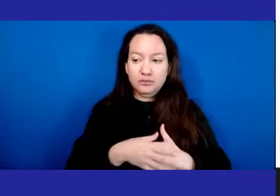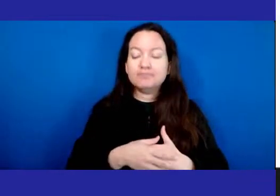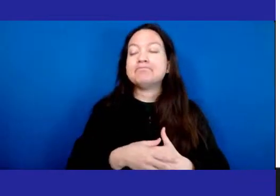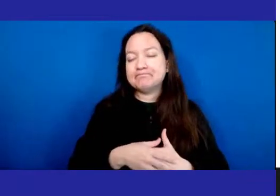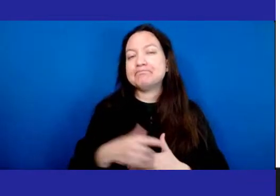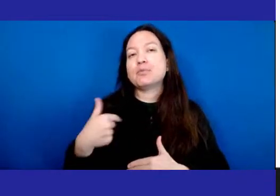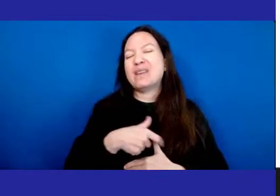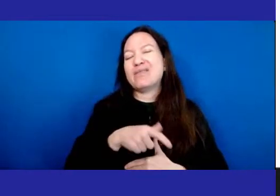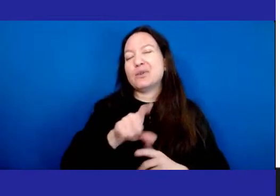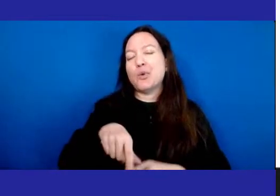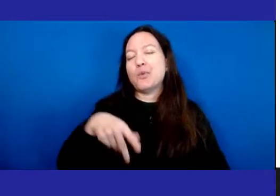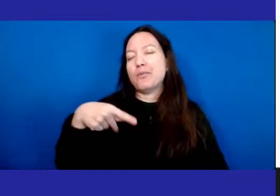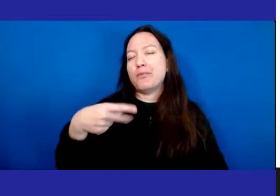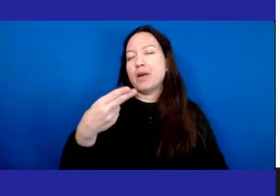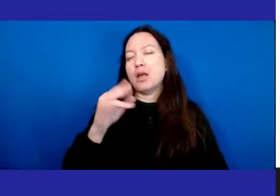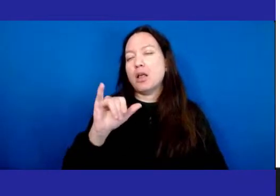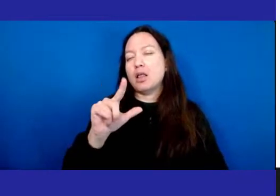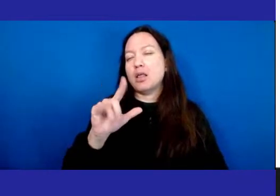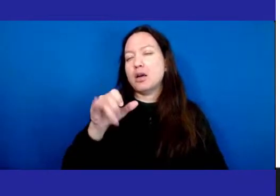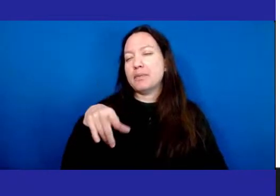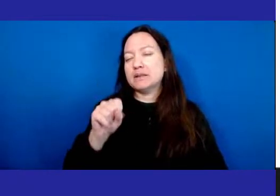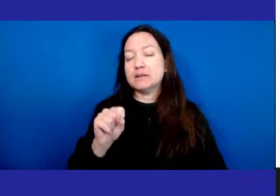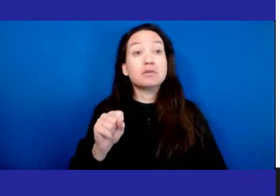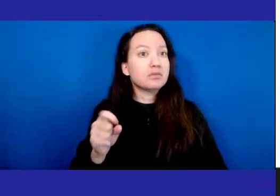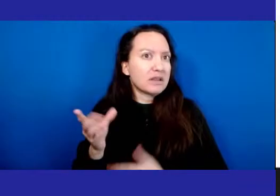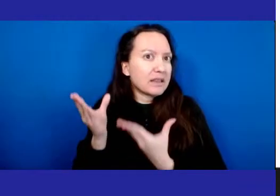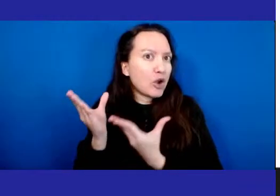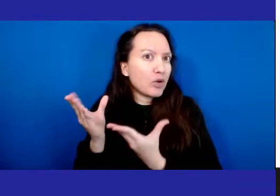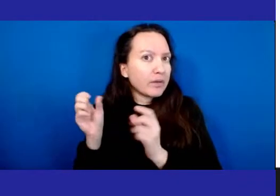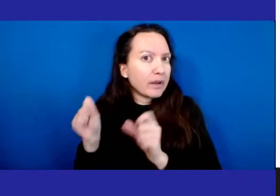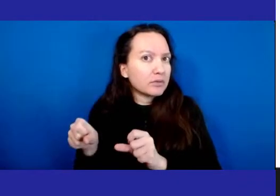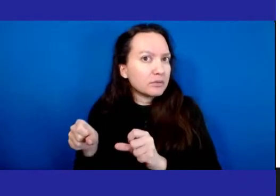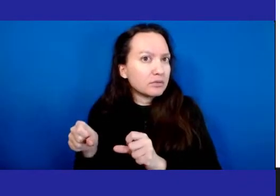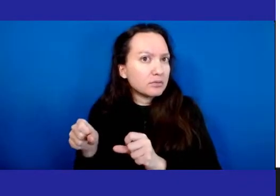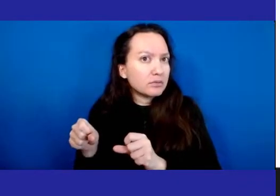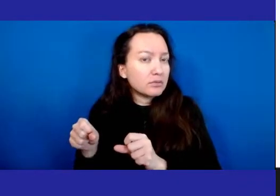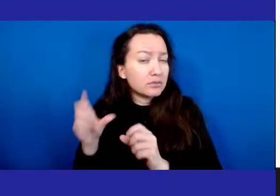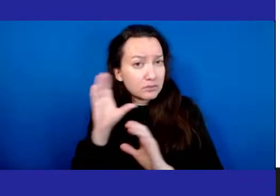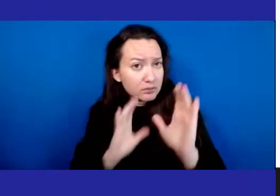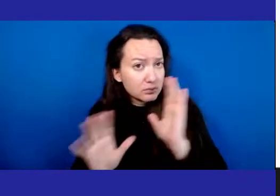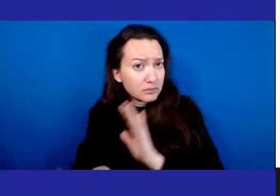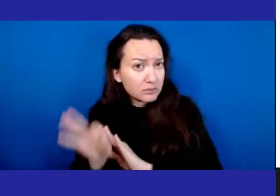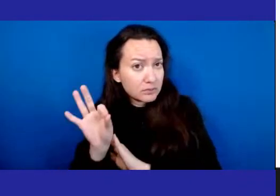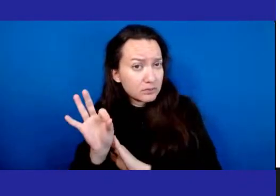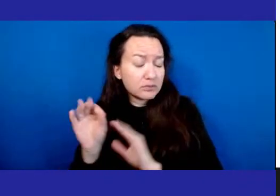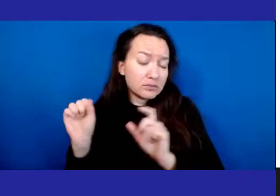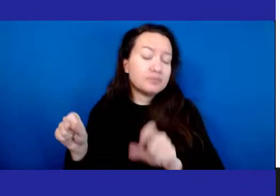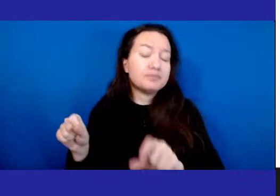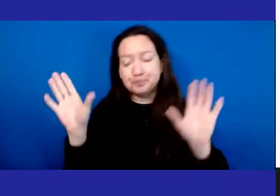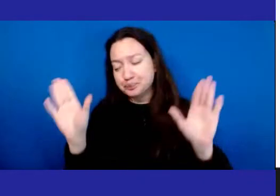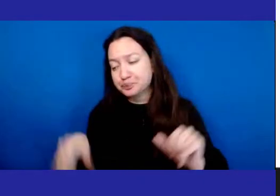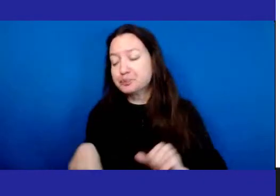Philips to see that. But it's there. It's discoverable. I could use that word, but anyway.